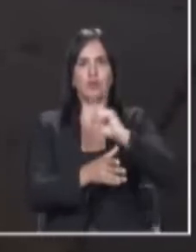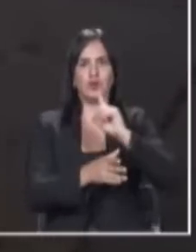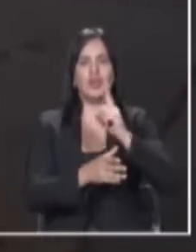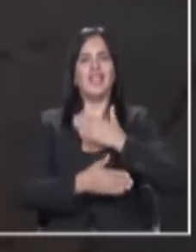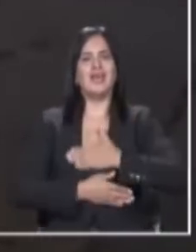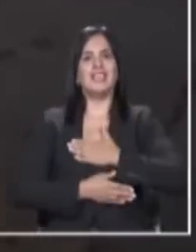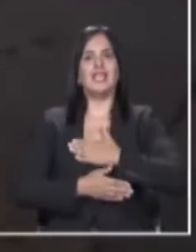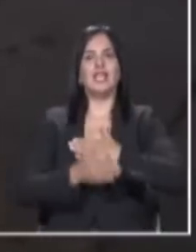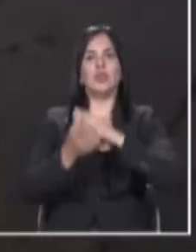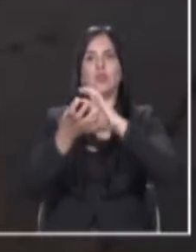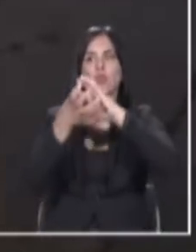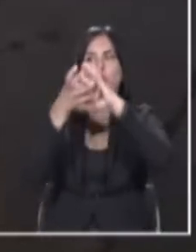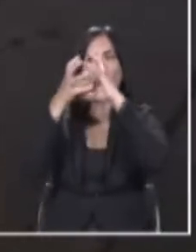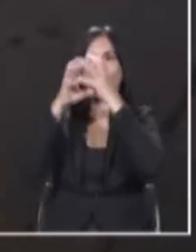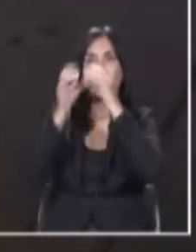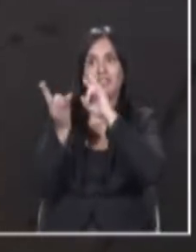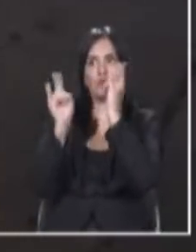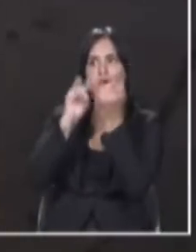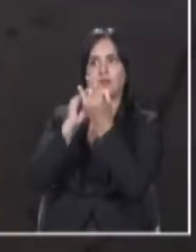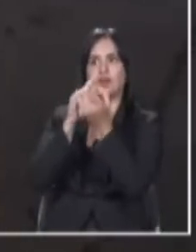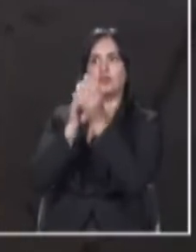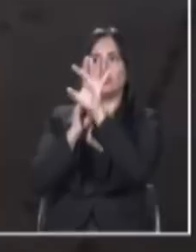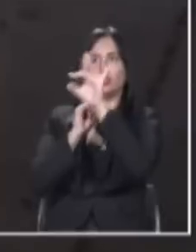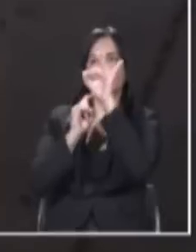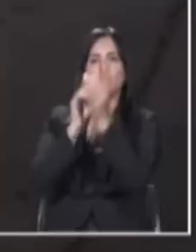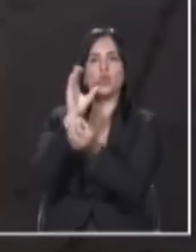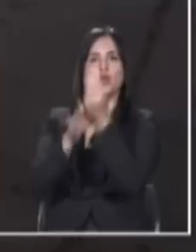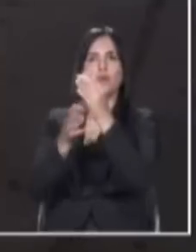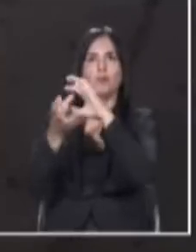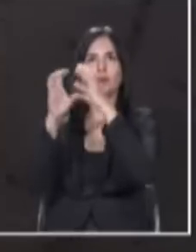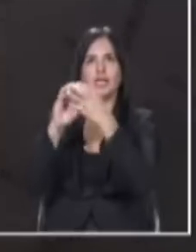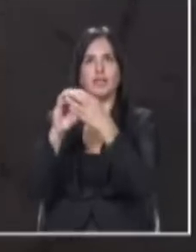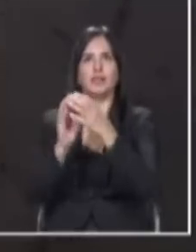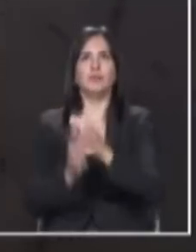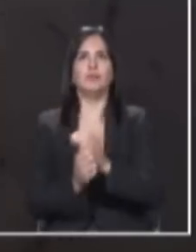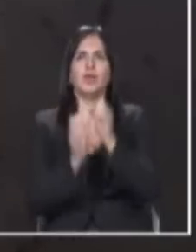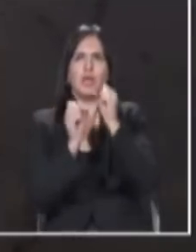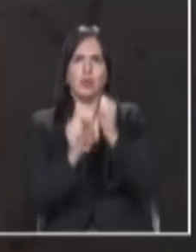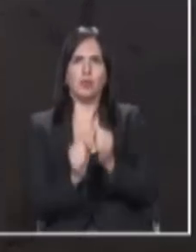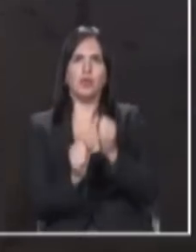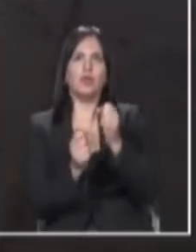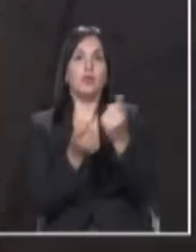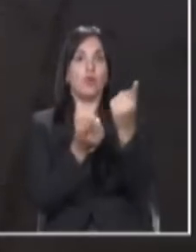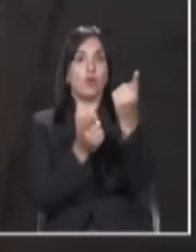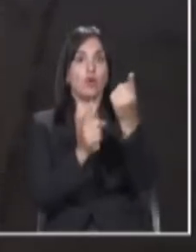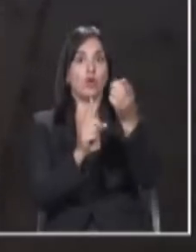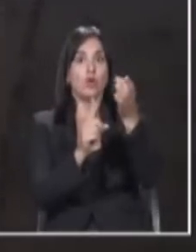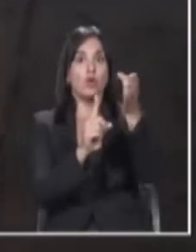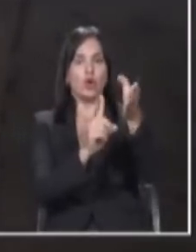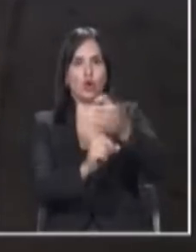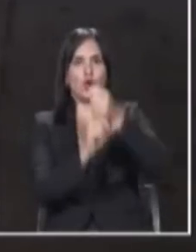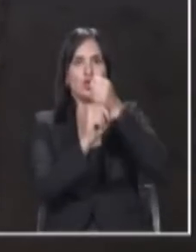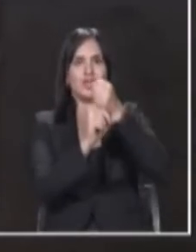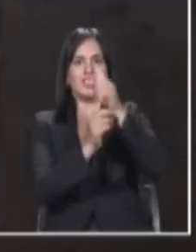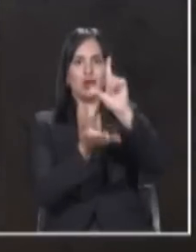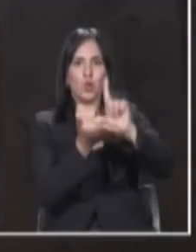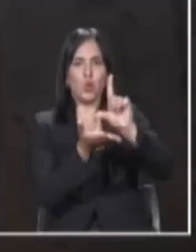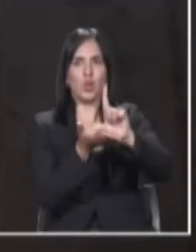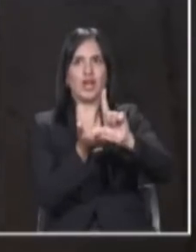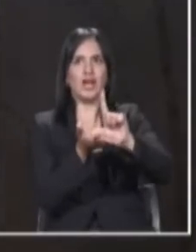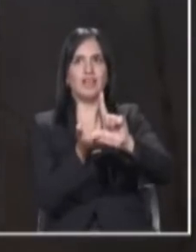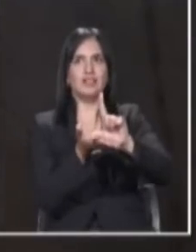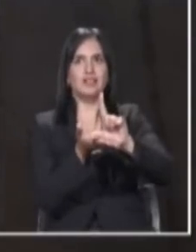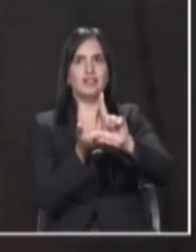our next migration will be into space we want to conquer a space but we don't have